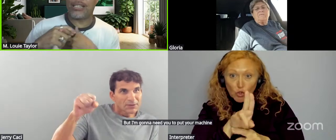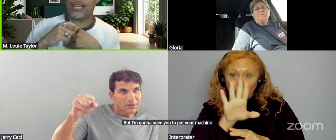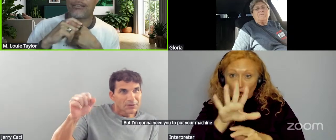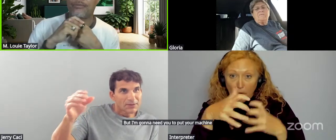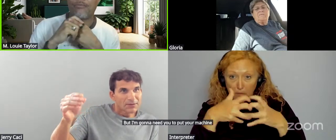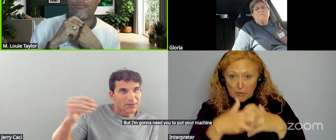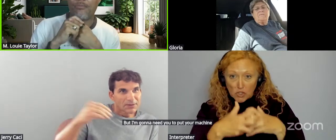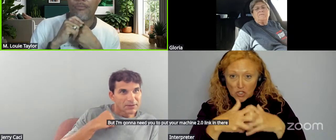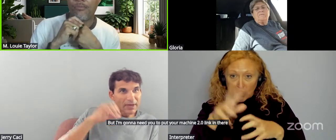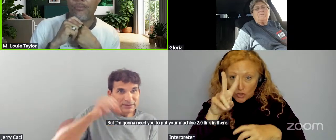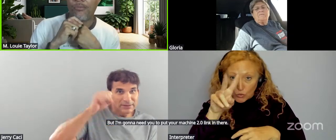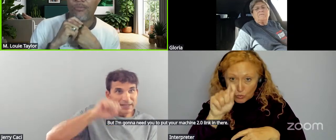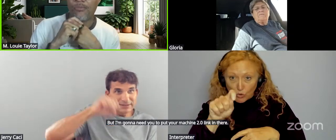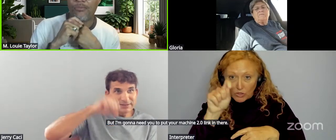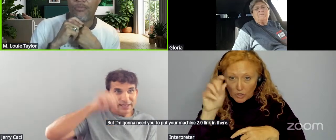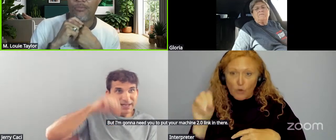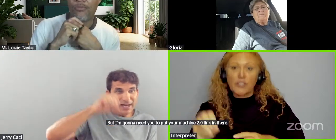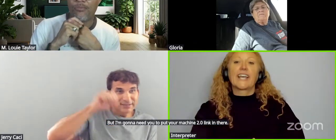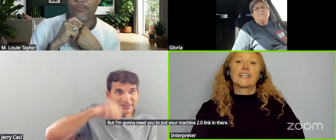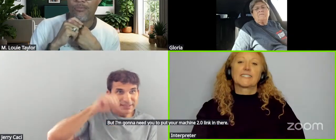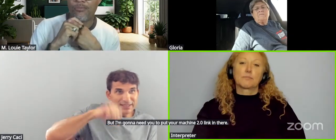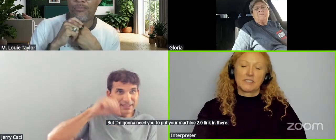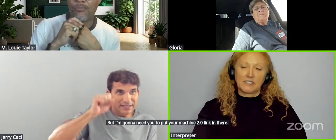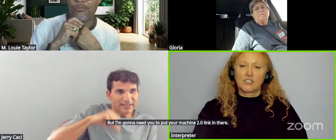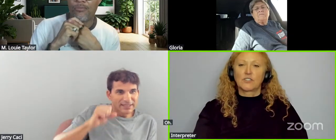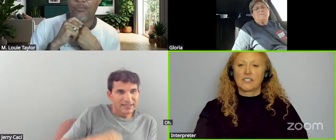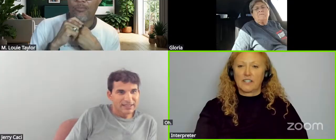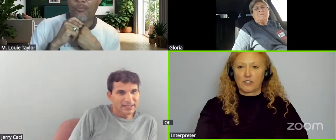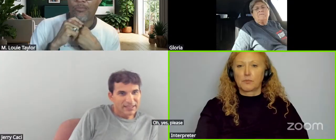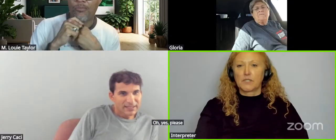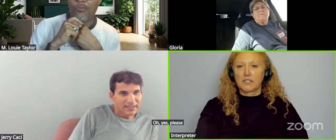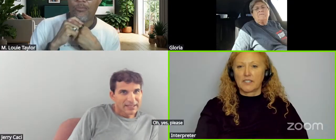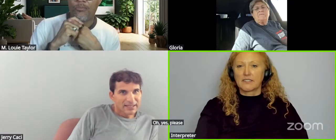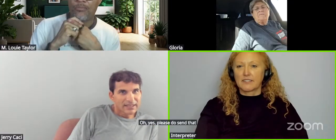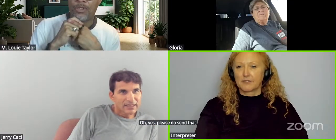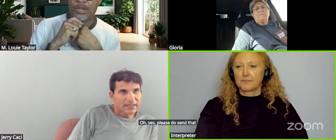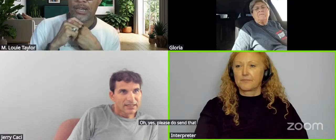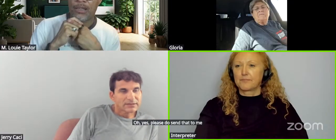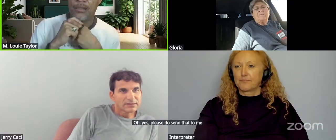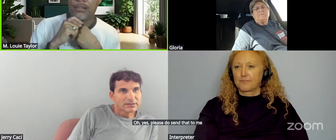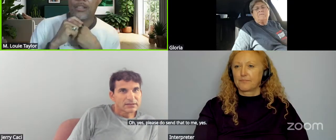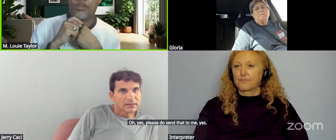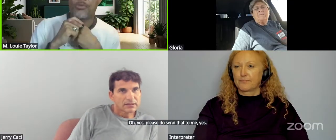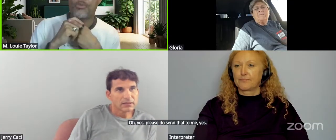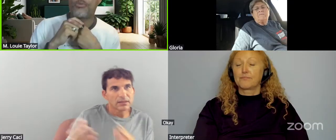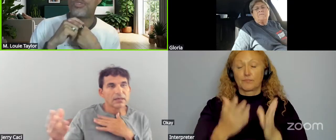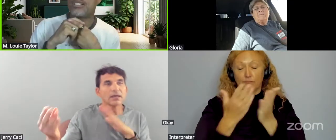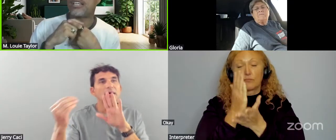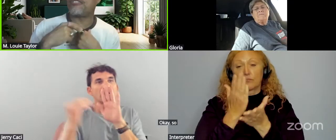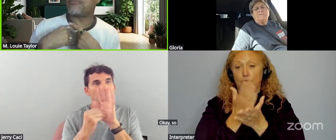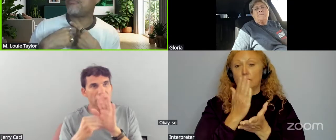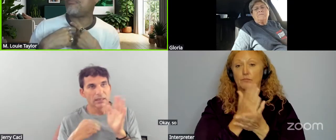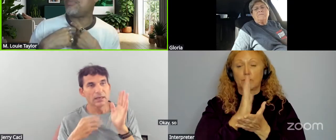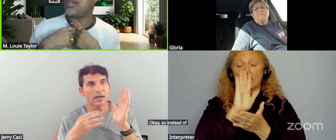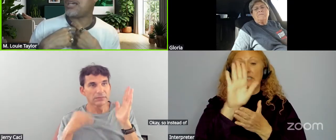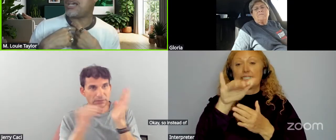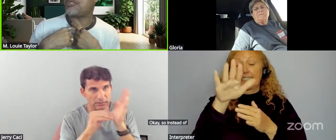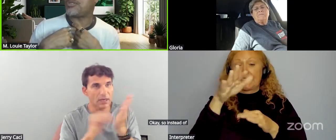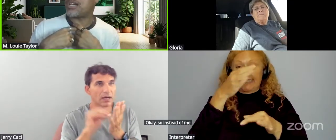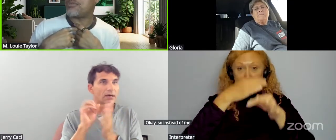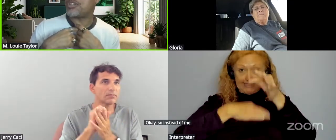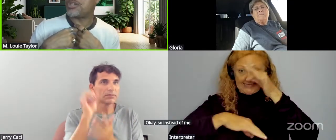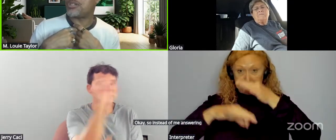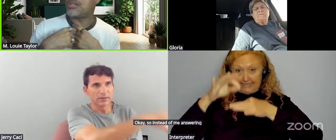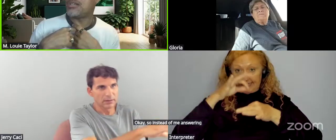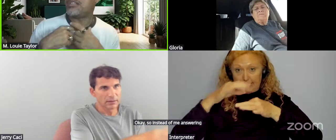link in there. Oh, yes, please do send that to me. Yes. Okay. So instead of me answering